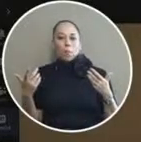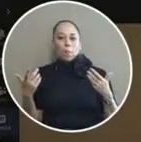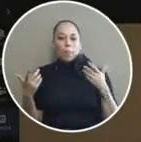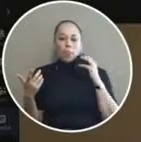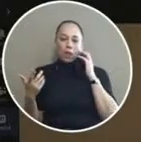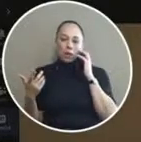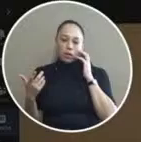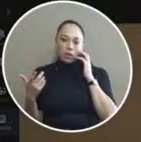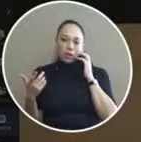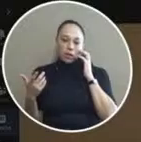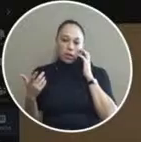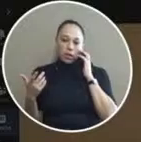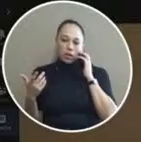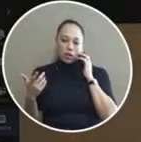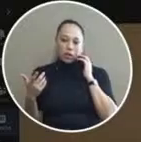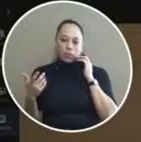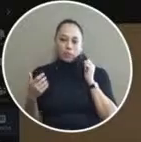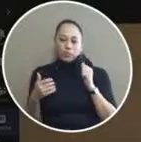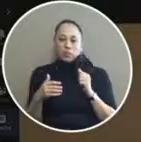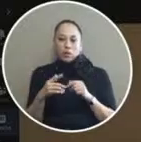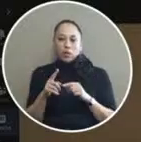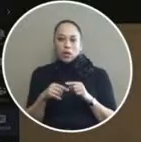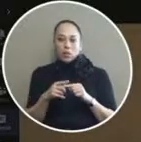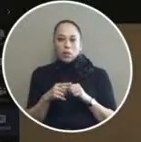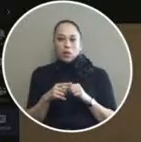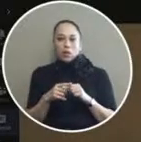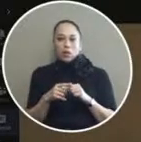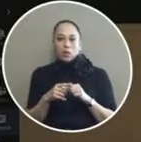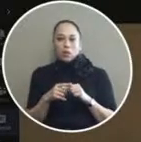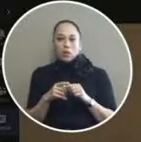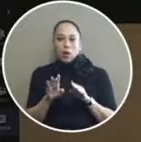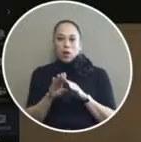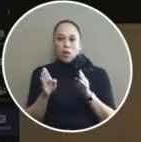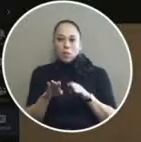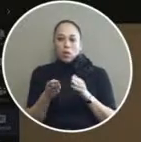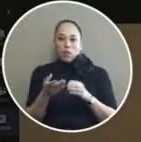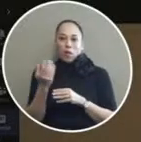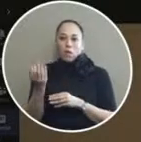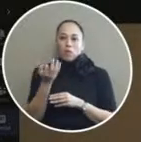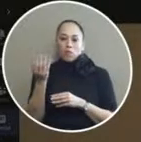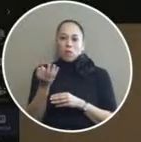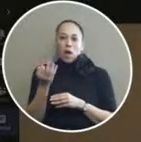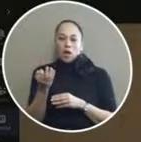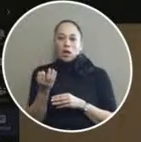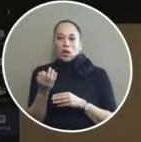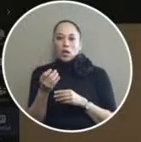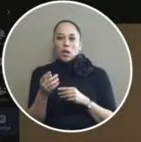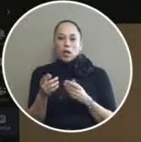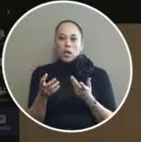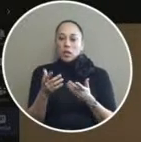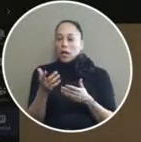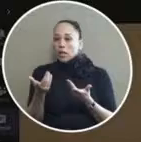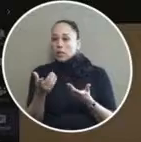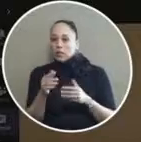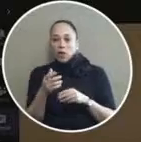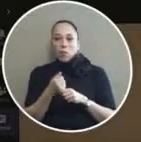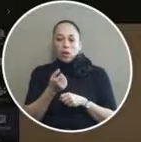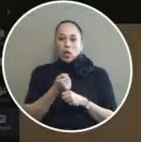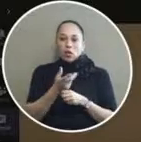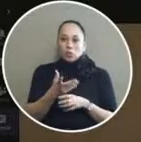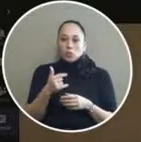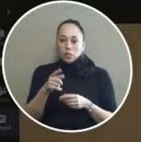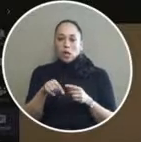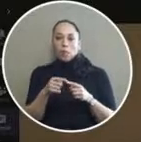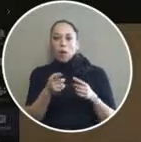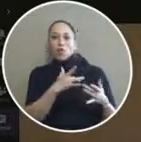I guess bars are opening up on Friday. We heard from one gentleman who's expressed a lot of